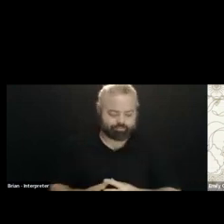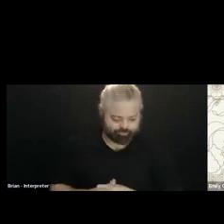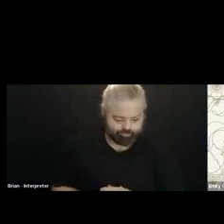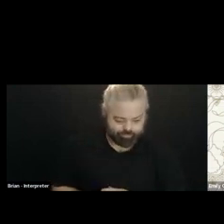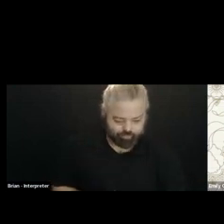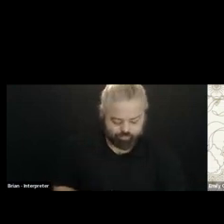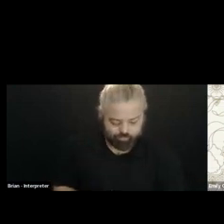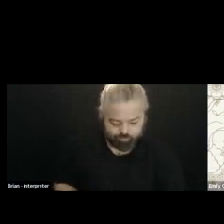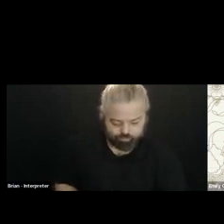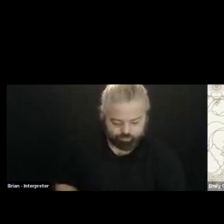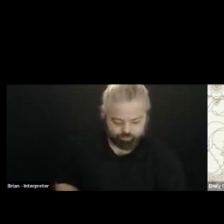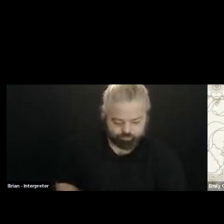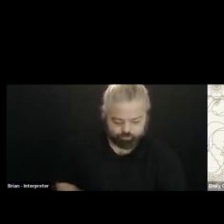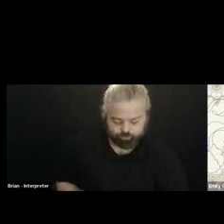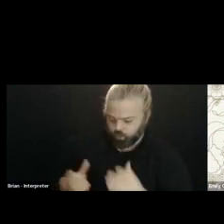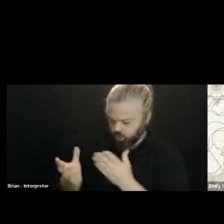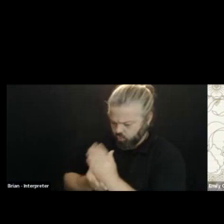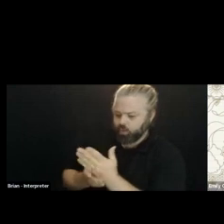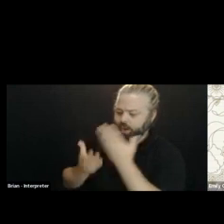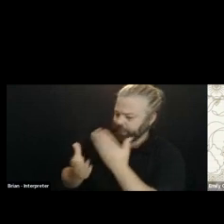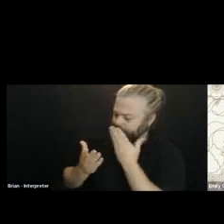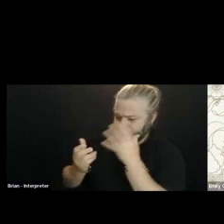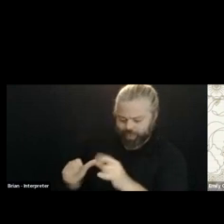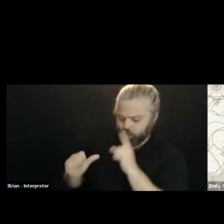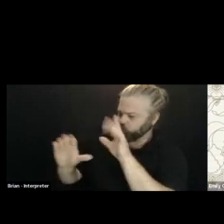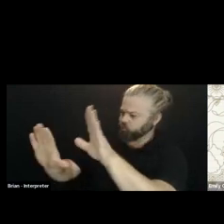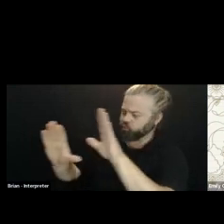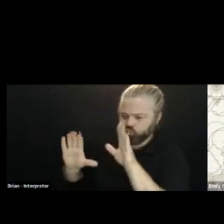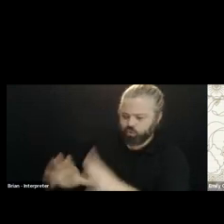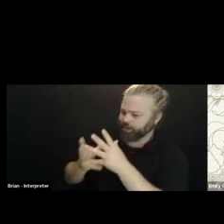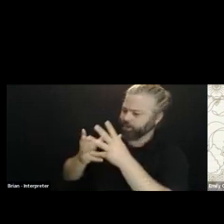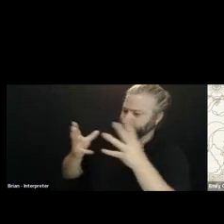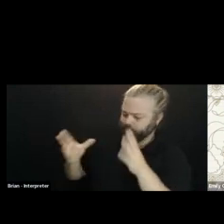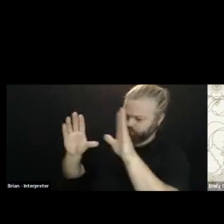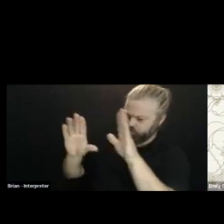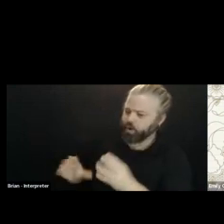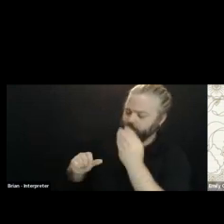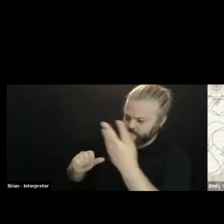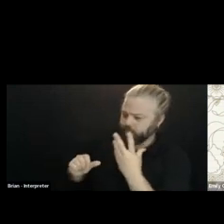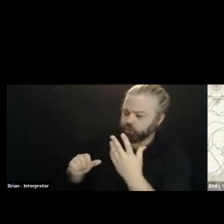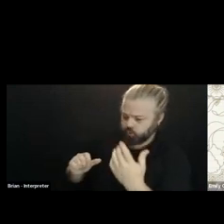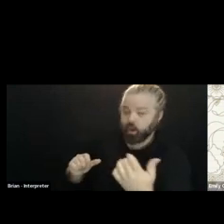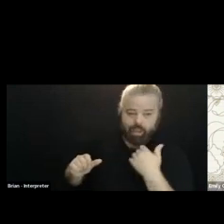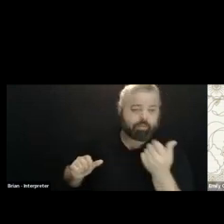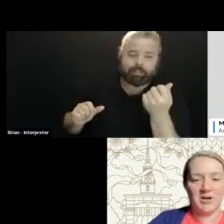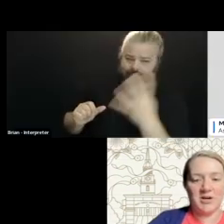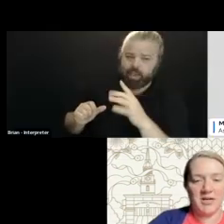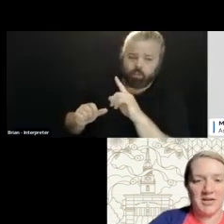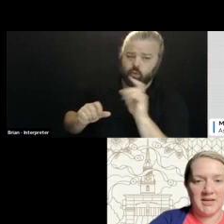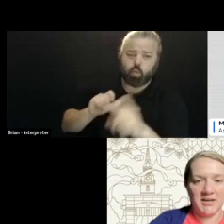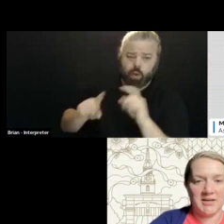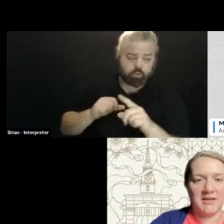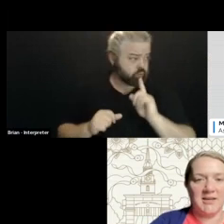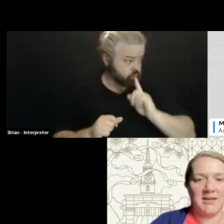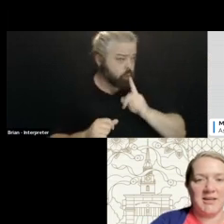All right, thanks, Emily. That was great. A lot of great information there. We do have several questions. Sure. So